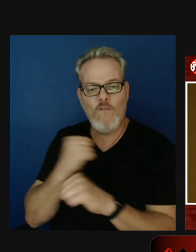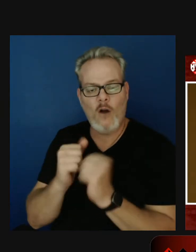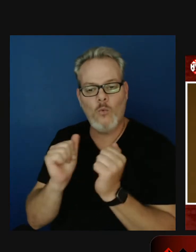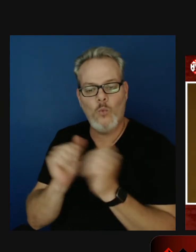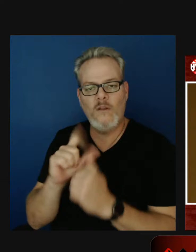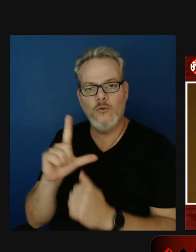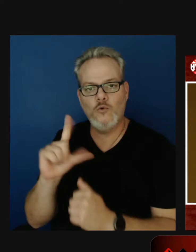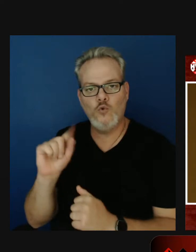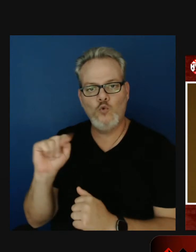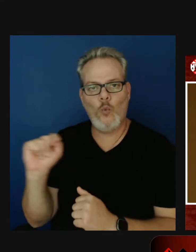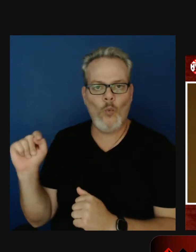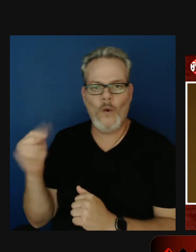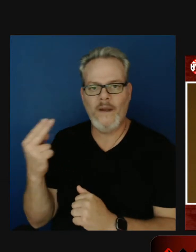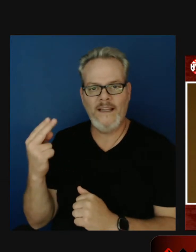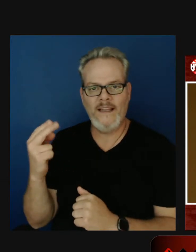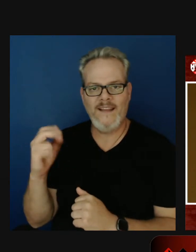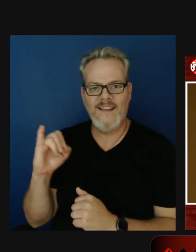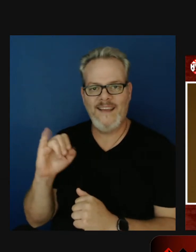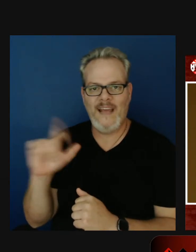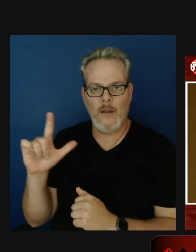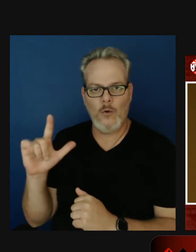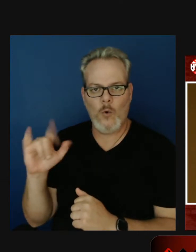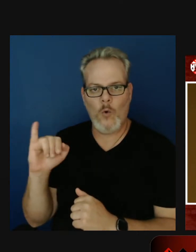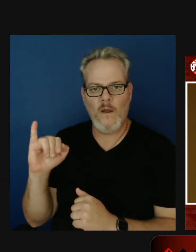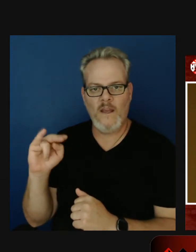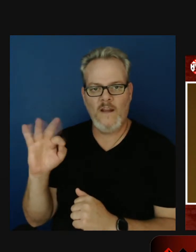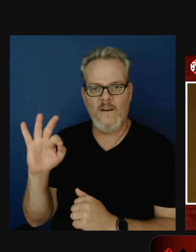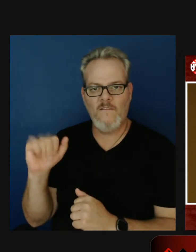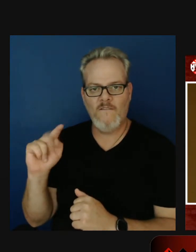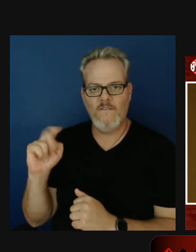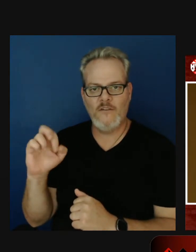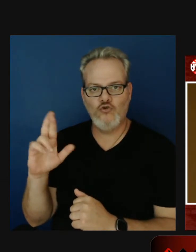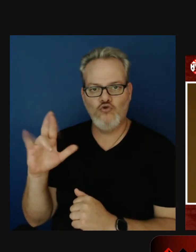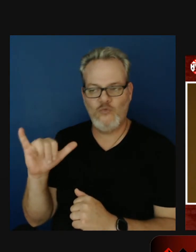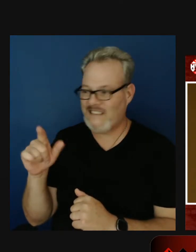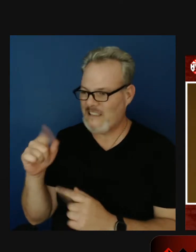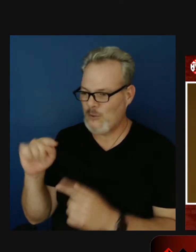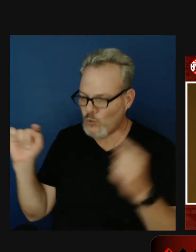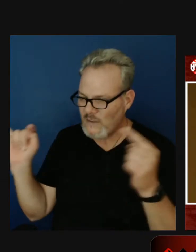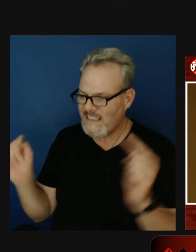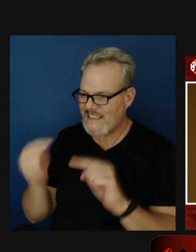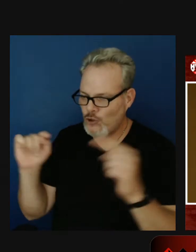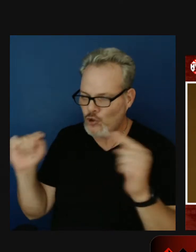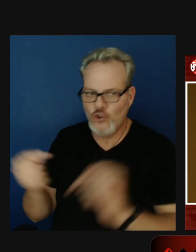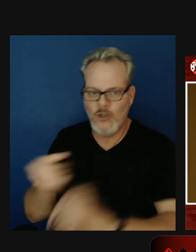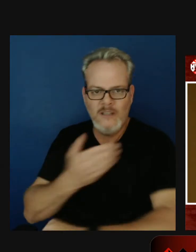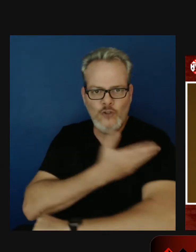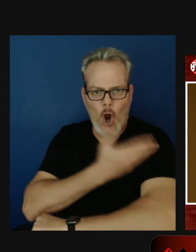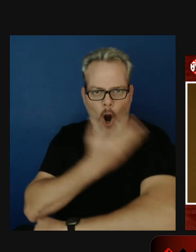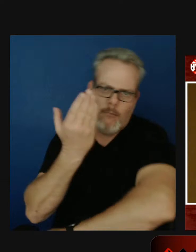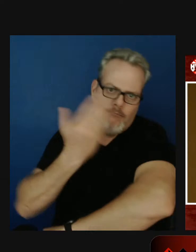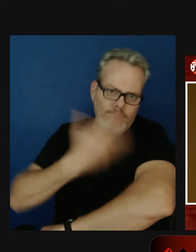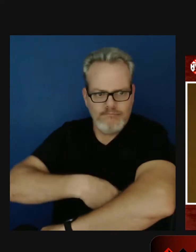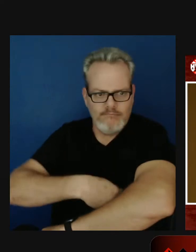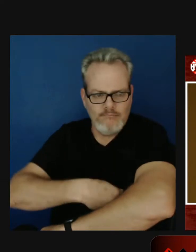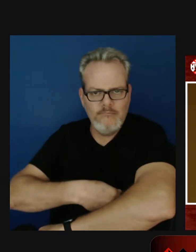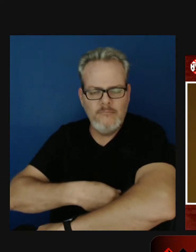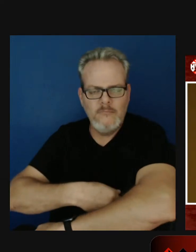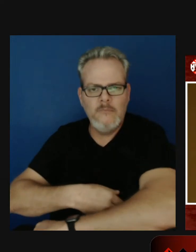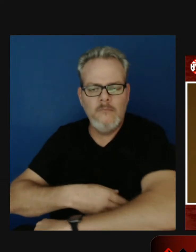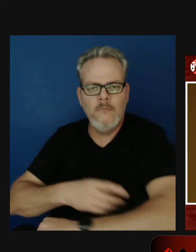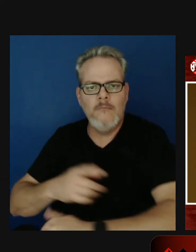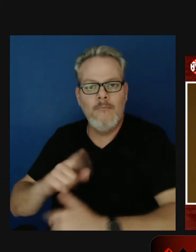state, and ended up getting wounded in the arm, had it amputated above the elbow, but then went on to